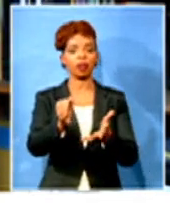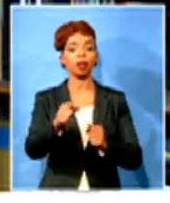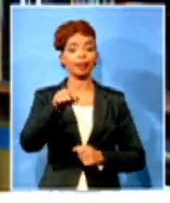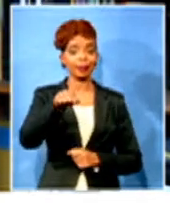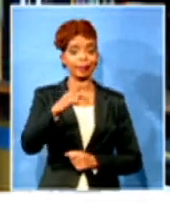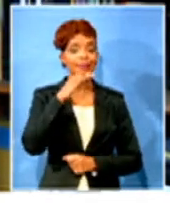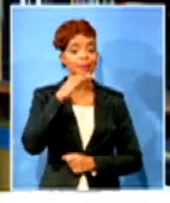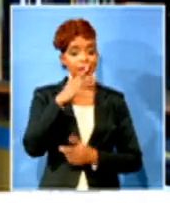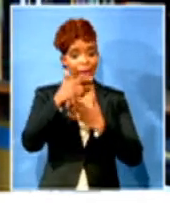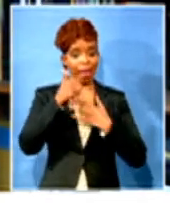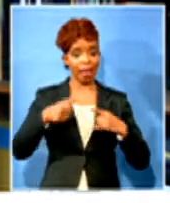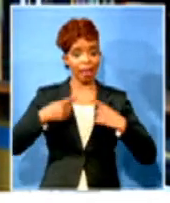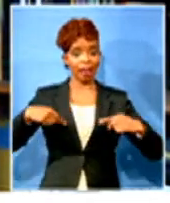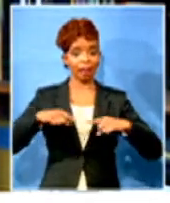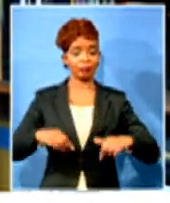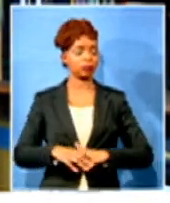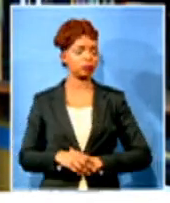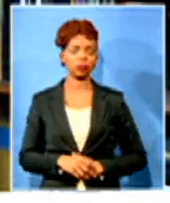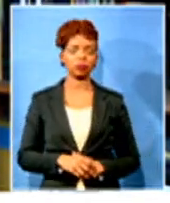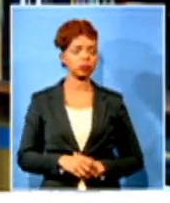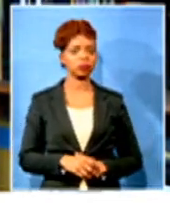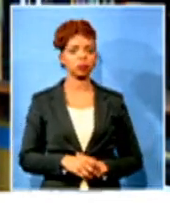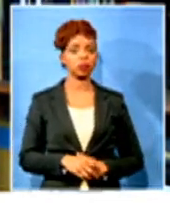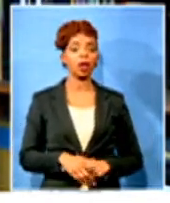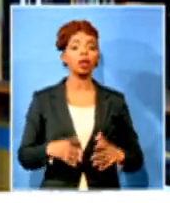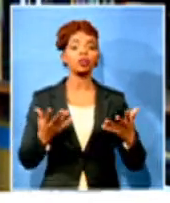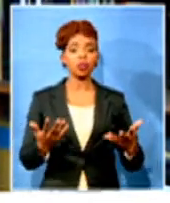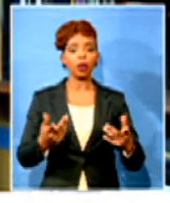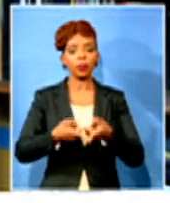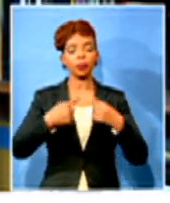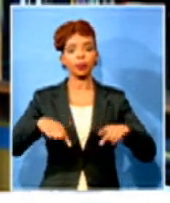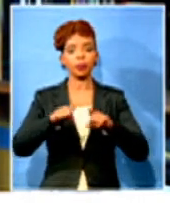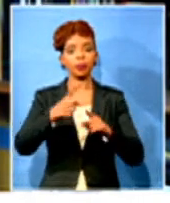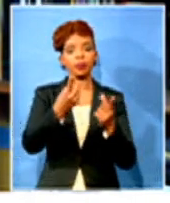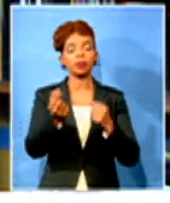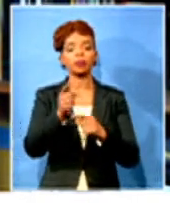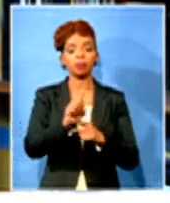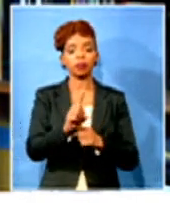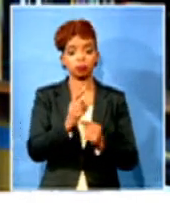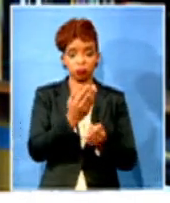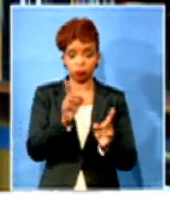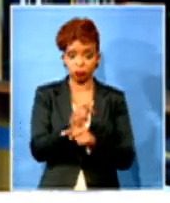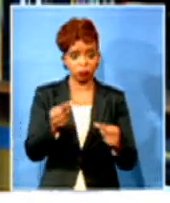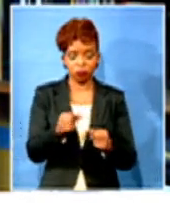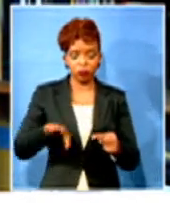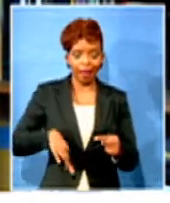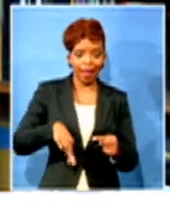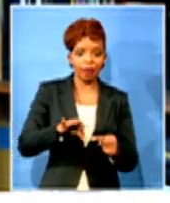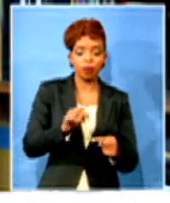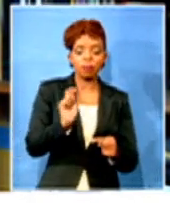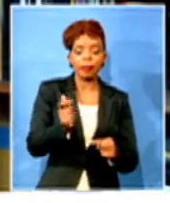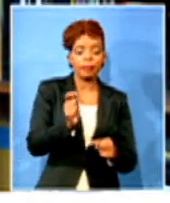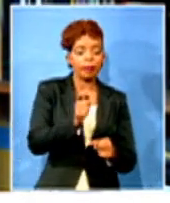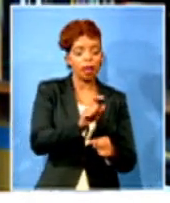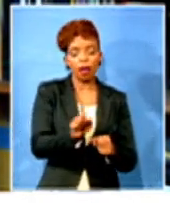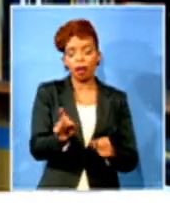to help us. And then the next stage after that, obviously, is where we can't even afford to pay the people that we employ. So we need to do